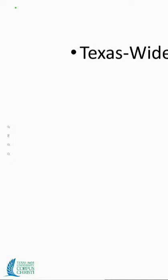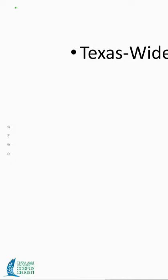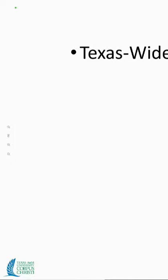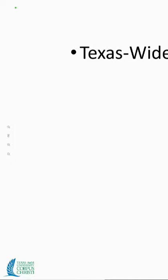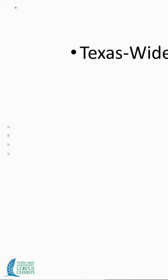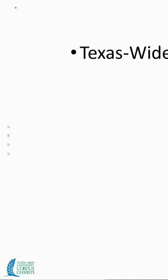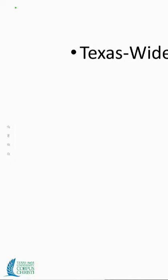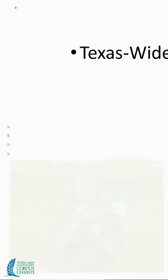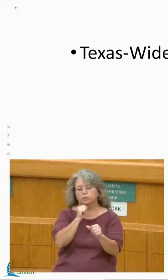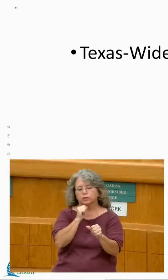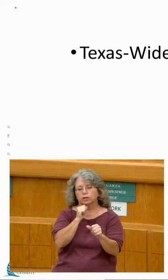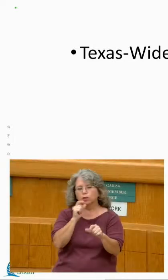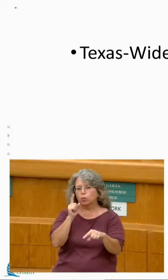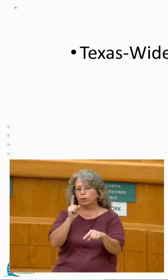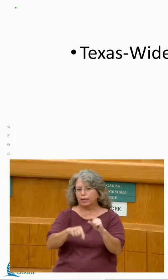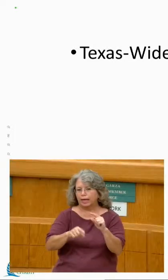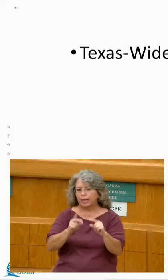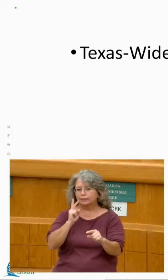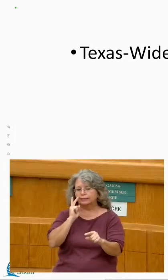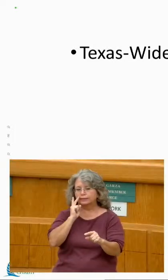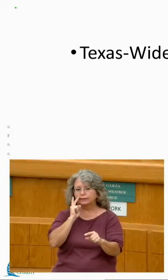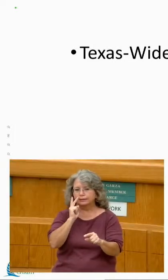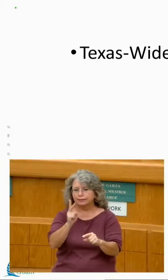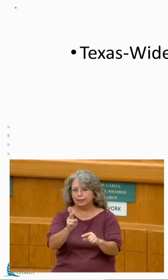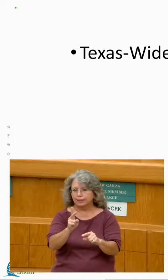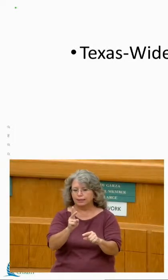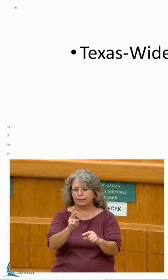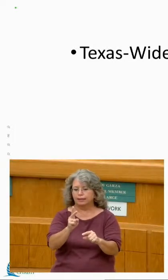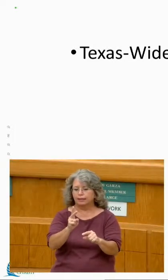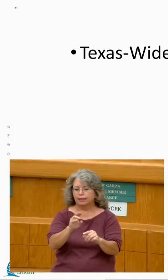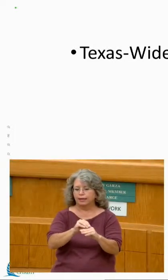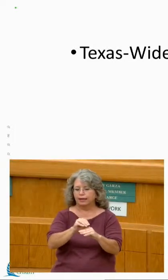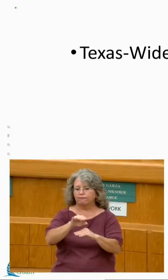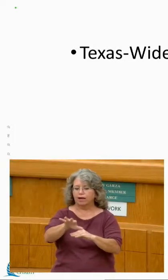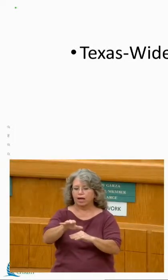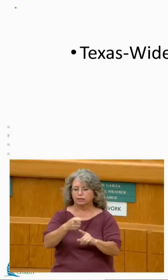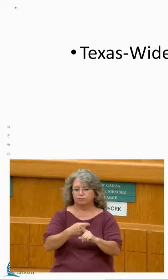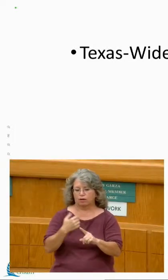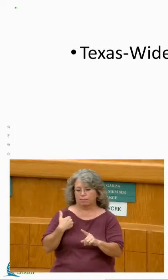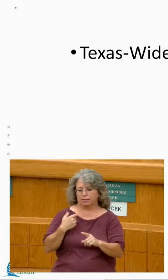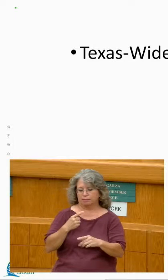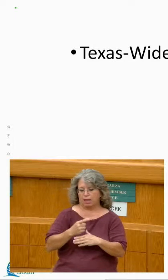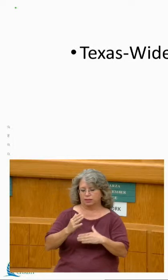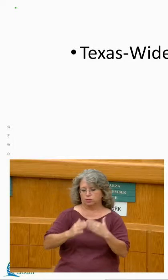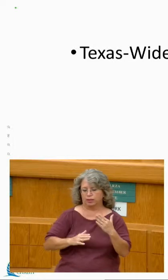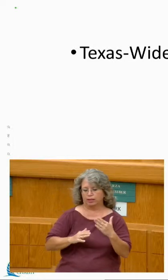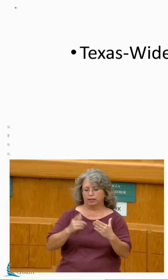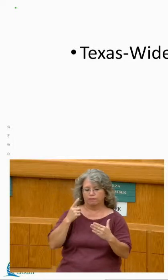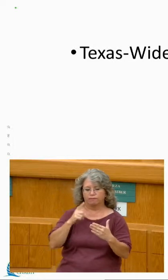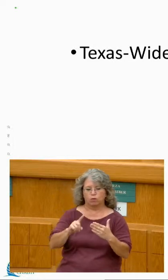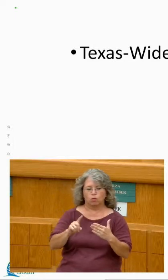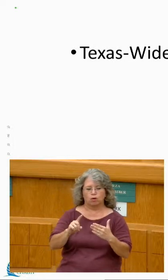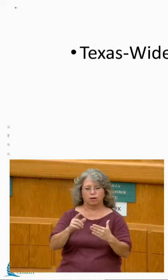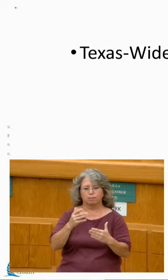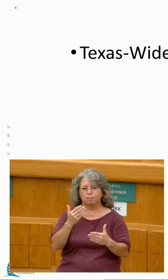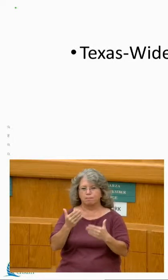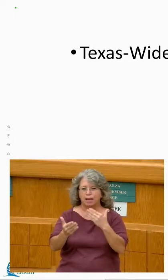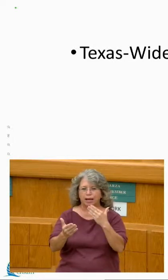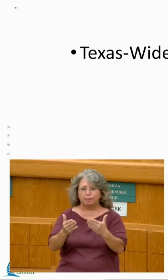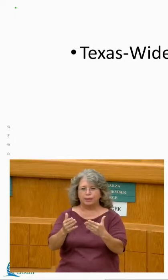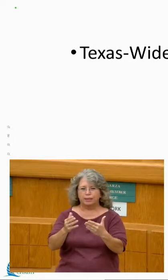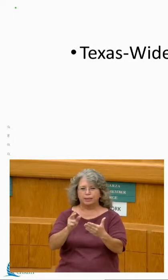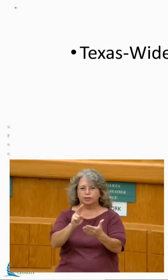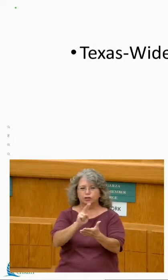see the effects of Labor Day, if there are any, for maybe 2 weeks, at least a week to a week and a half from